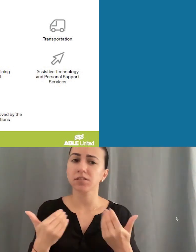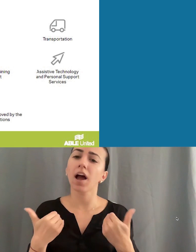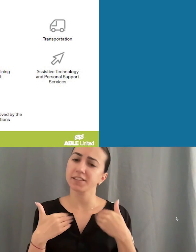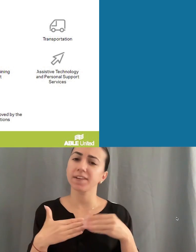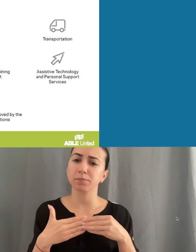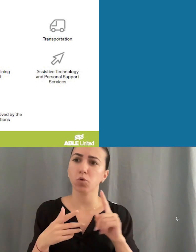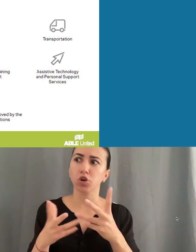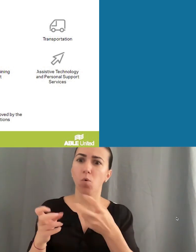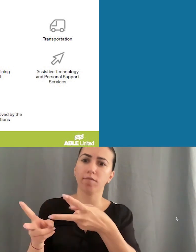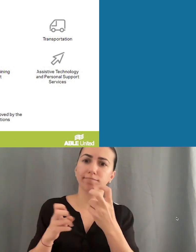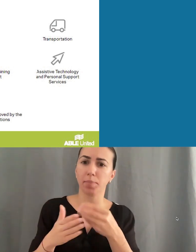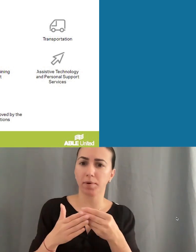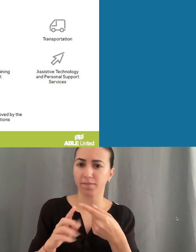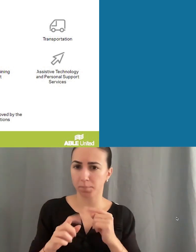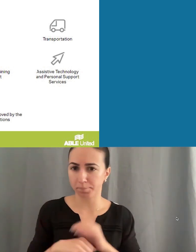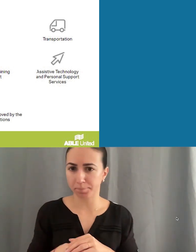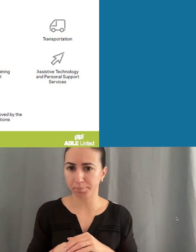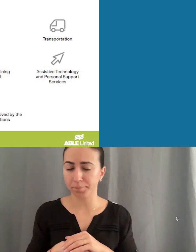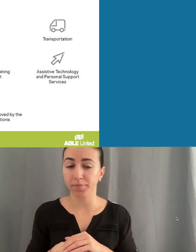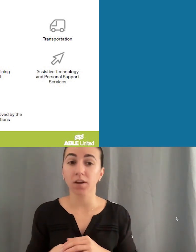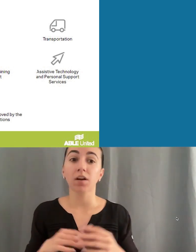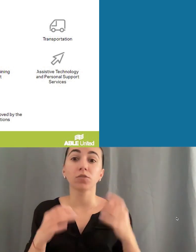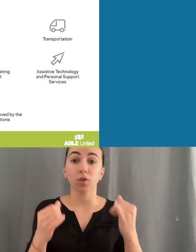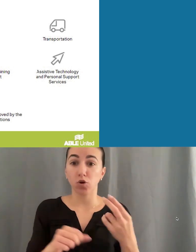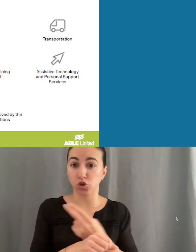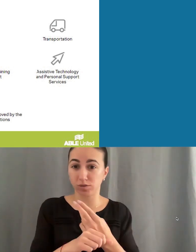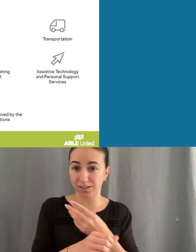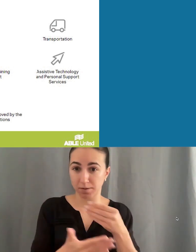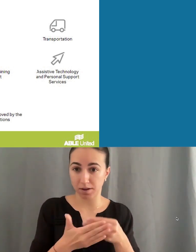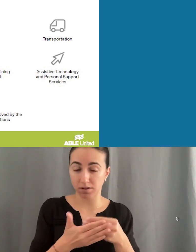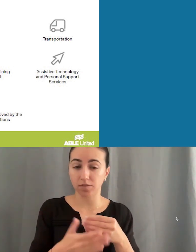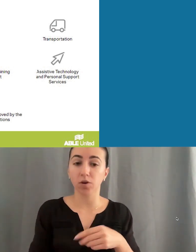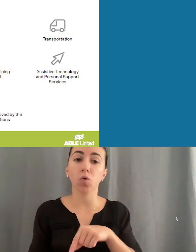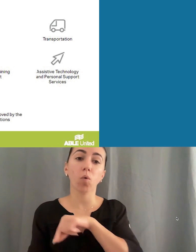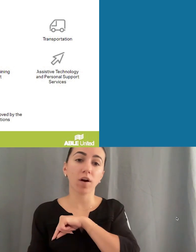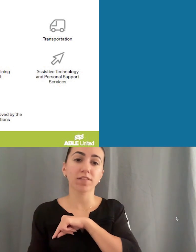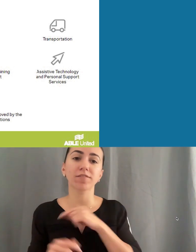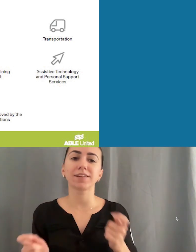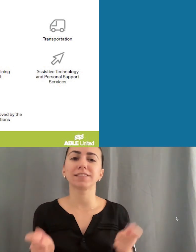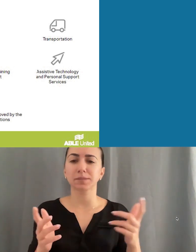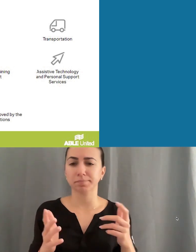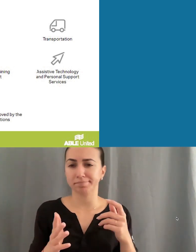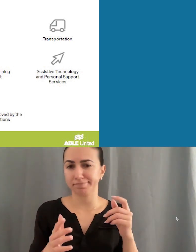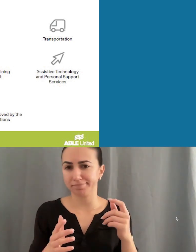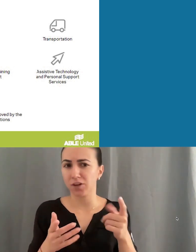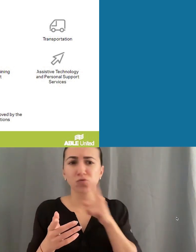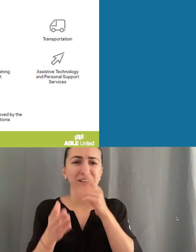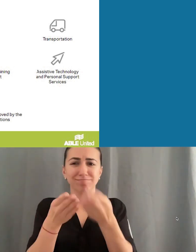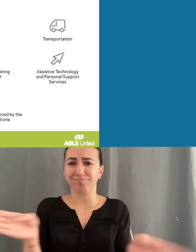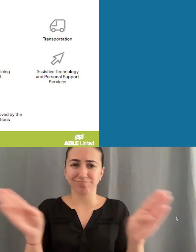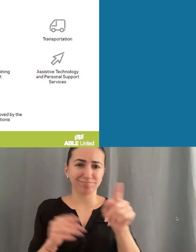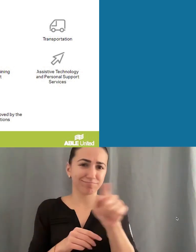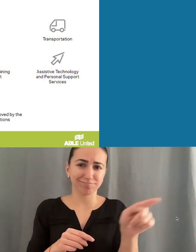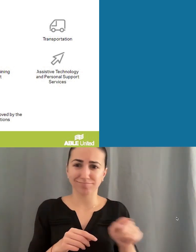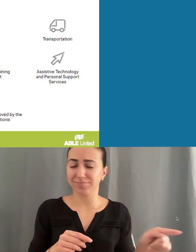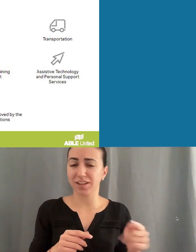that flexibility. So talking about actually using the funds, qualified disability expenses. Very broad. The Treasury